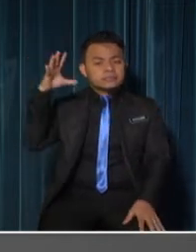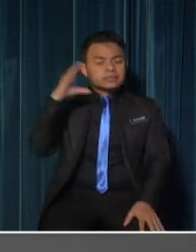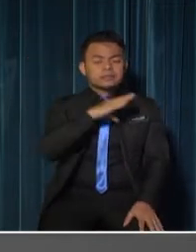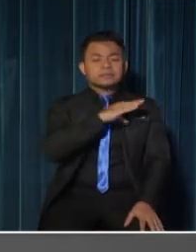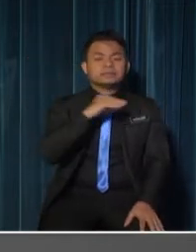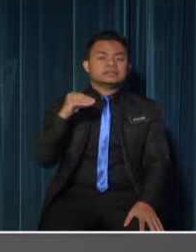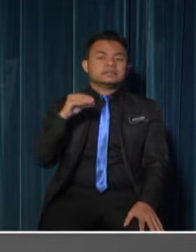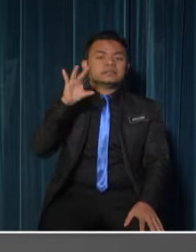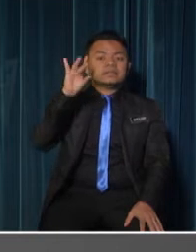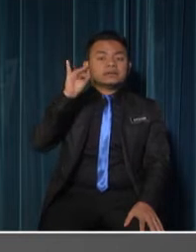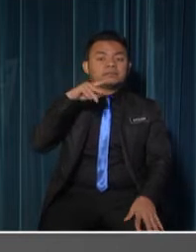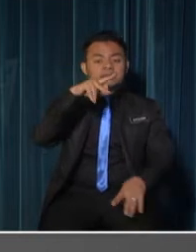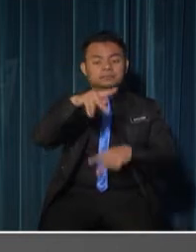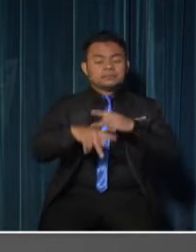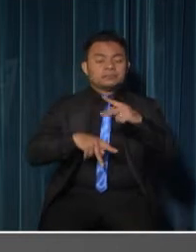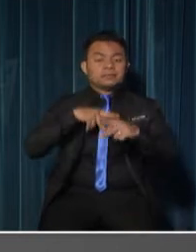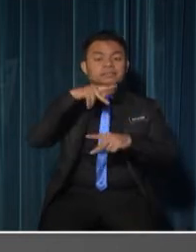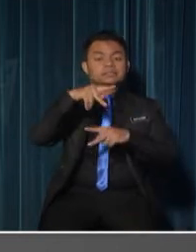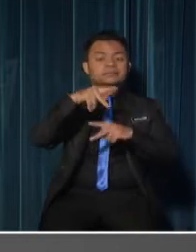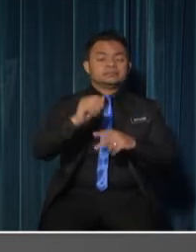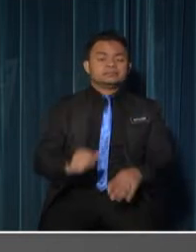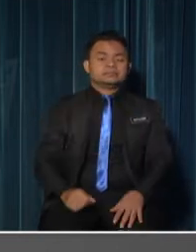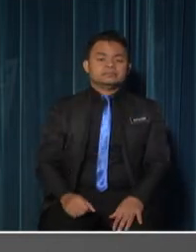the 8 planets like this.